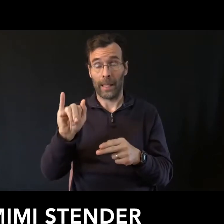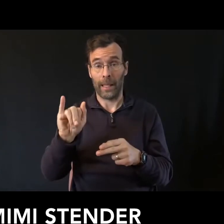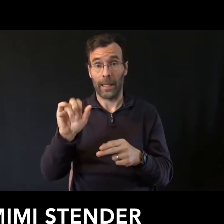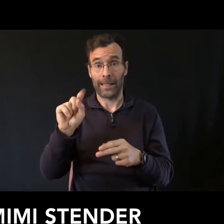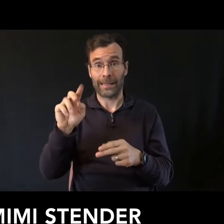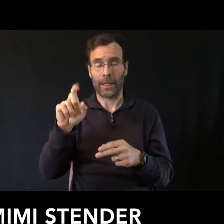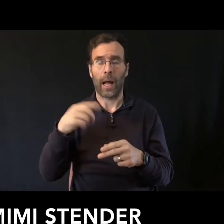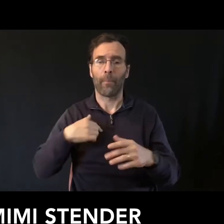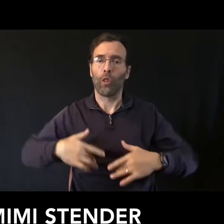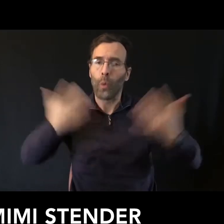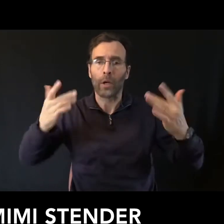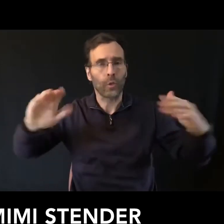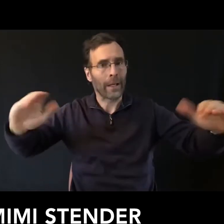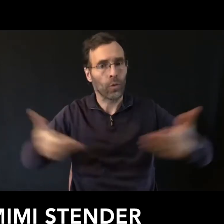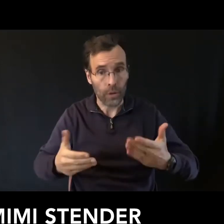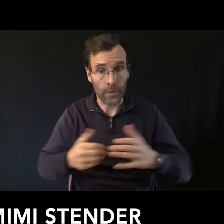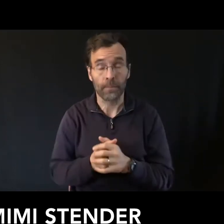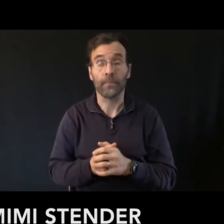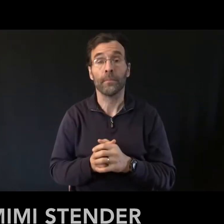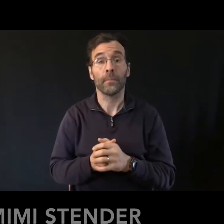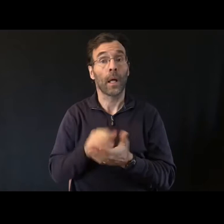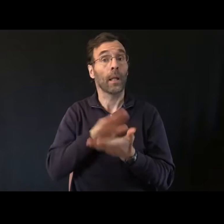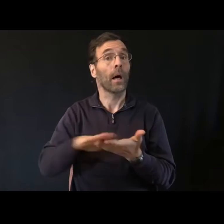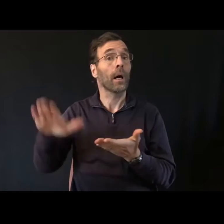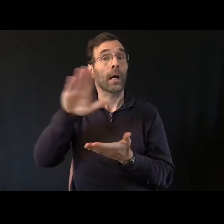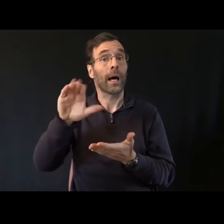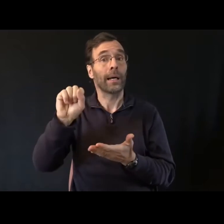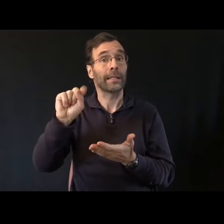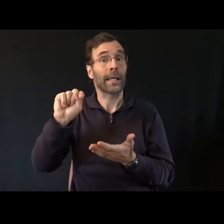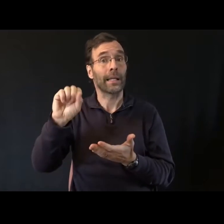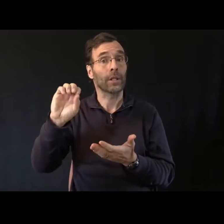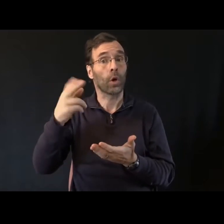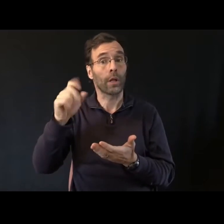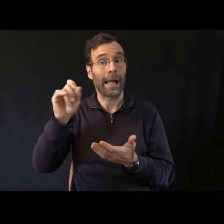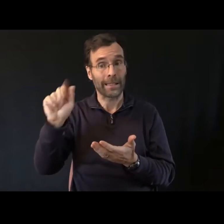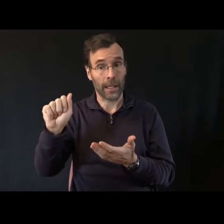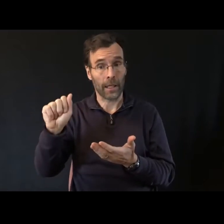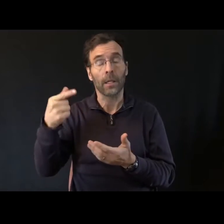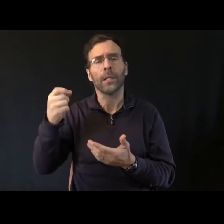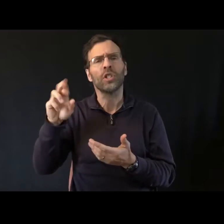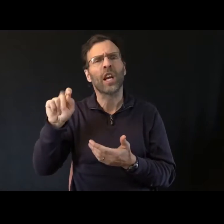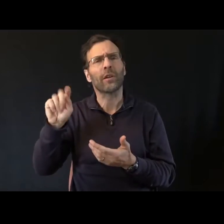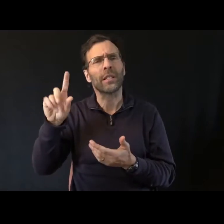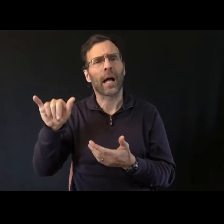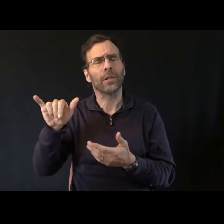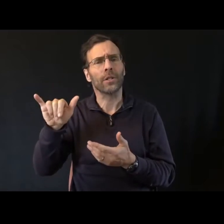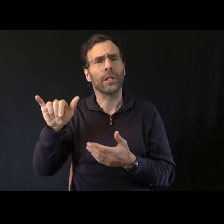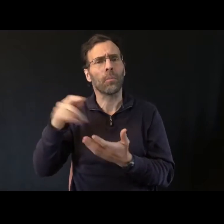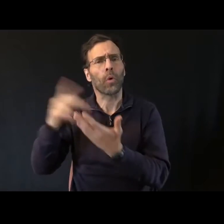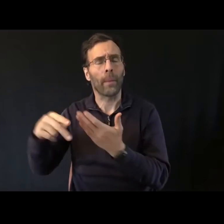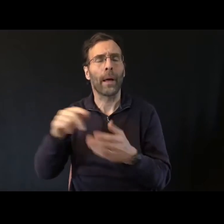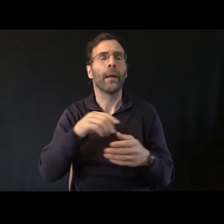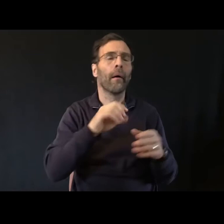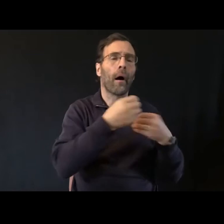this series. The College of St. Scholastica's Gerontology Program and Office of Equity, Diversity, and Inclusion,